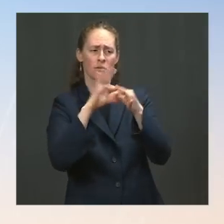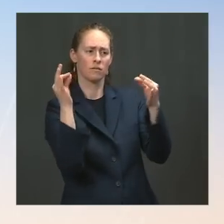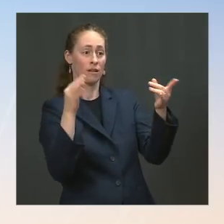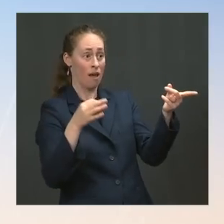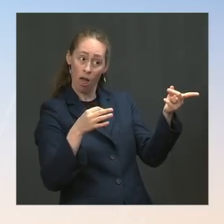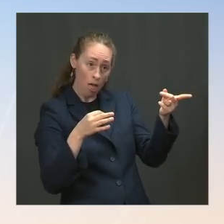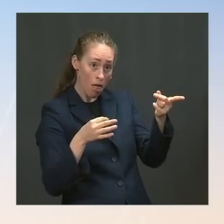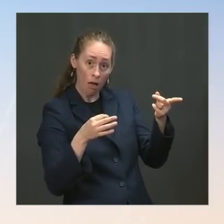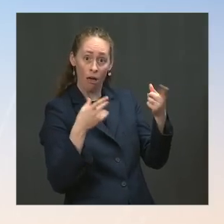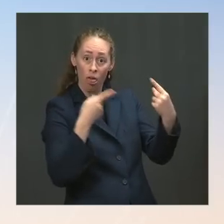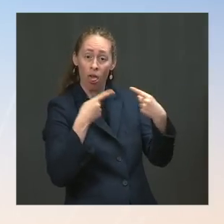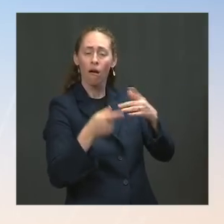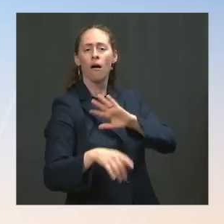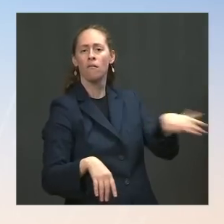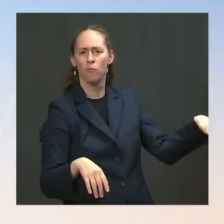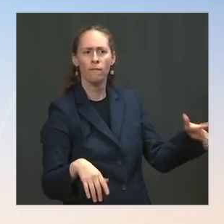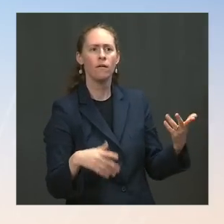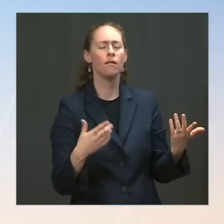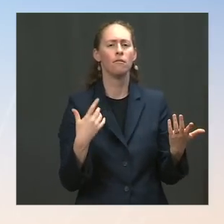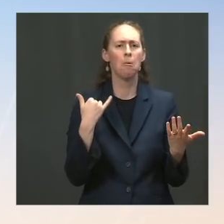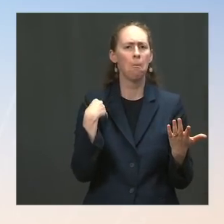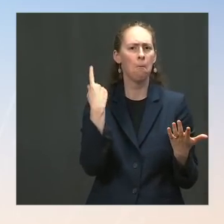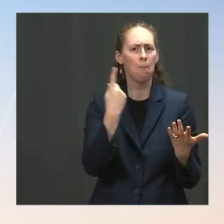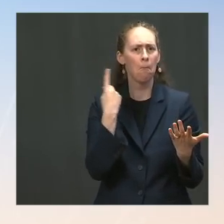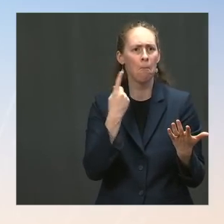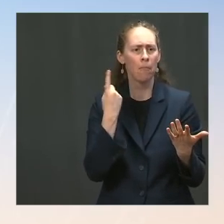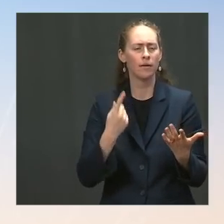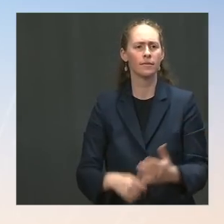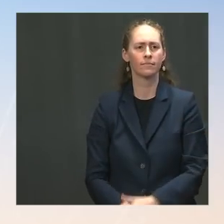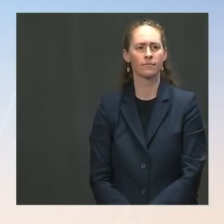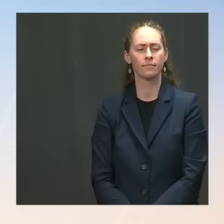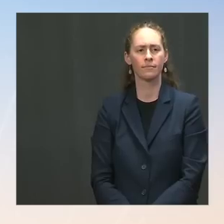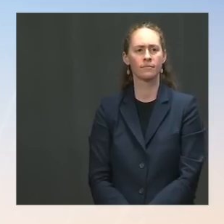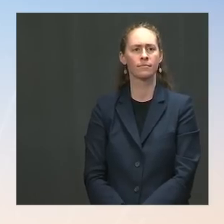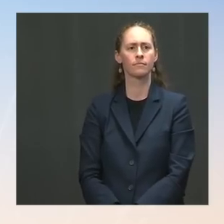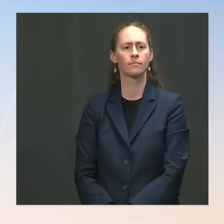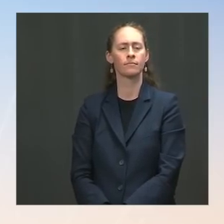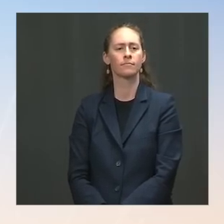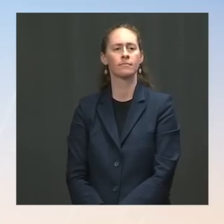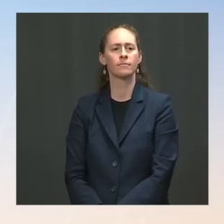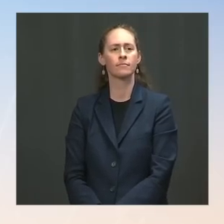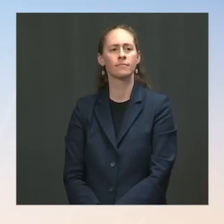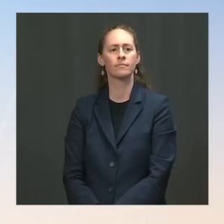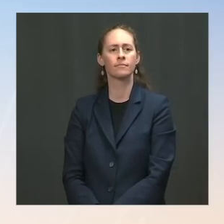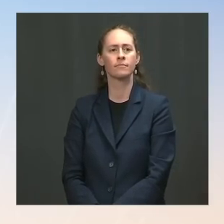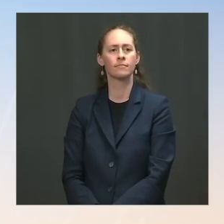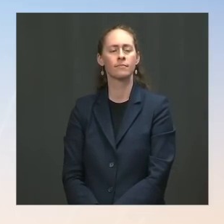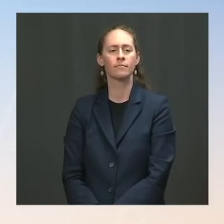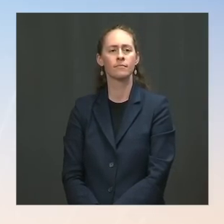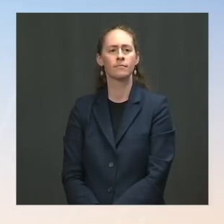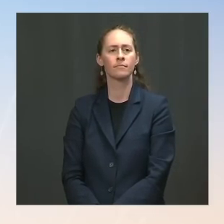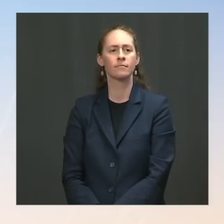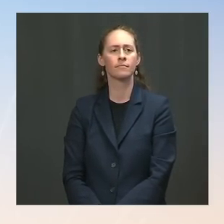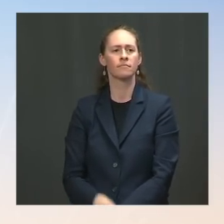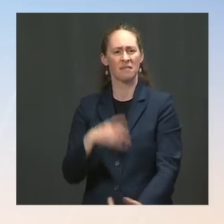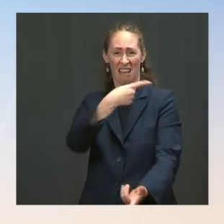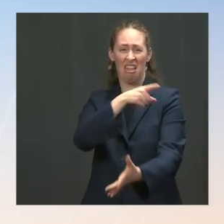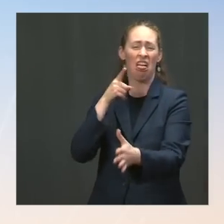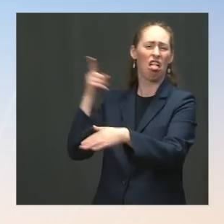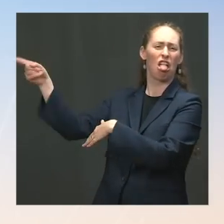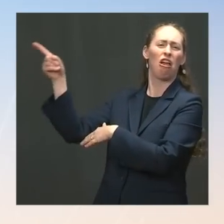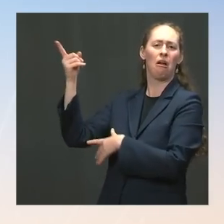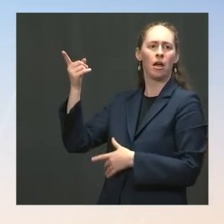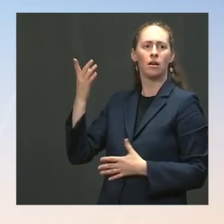I'm standing in your way, I'm not going anywhere, and referred to the president as a power-hungry tyrant. What is your response to the governor